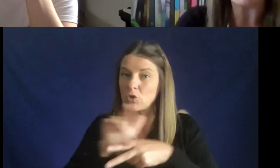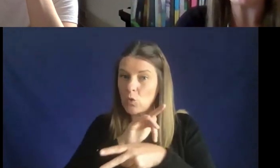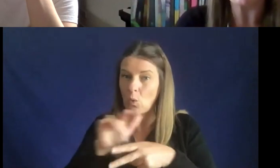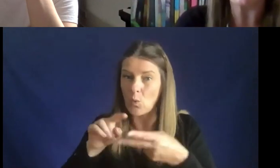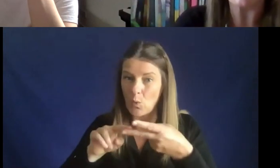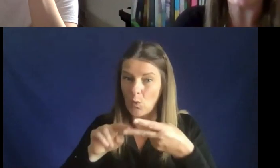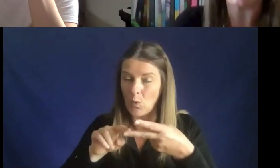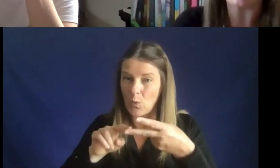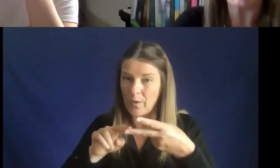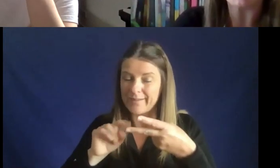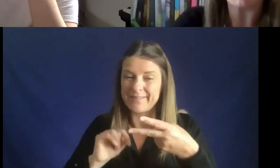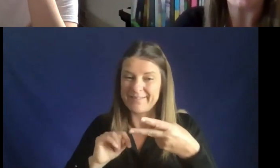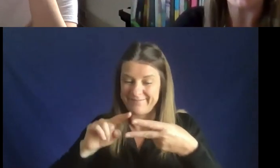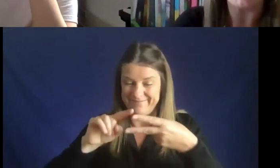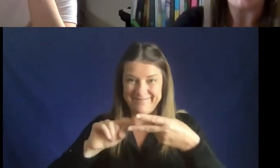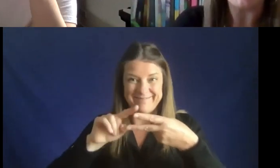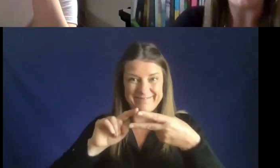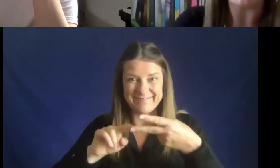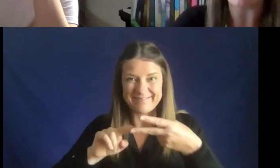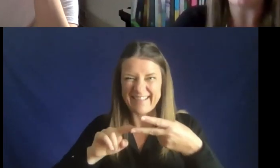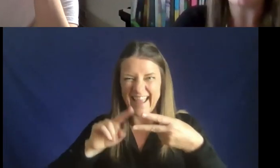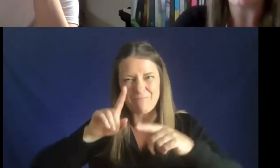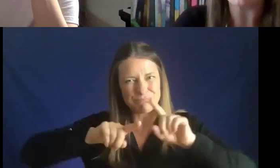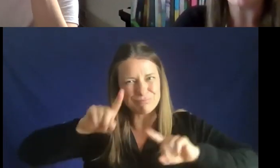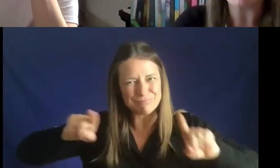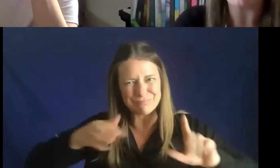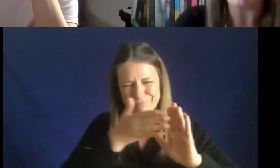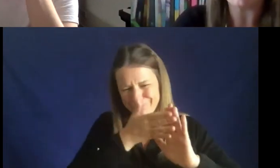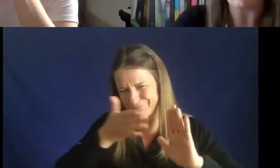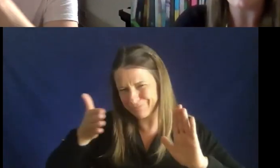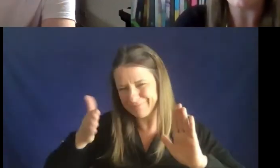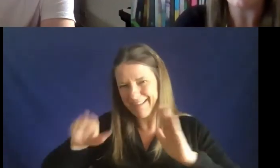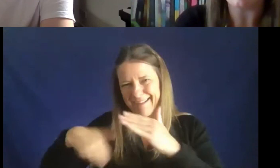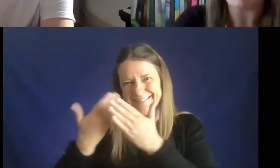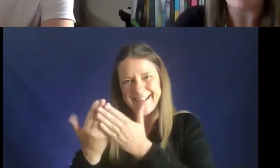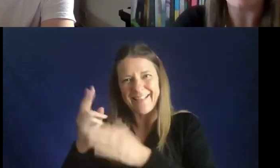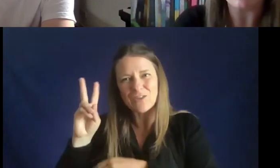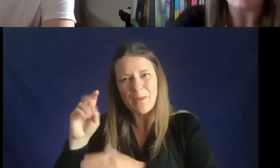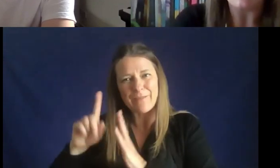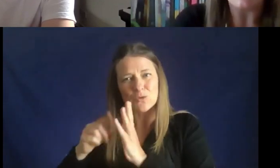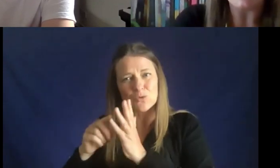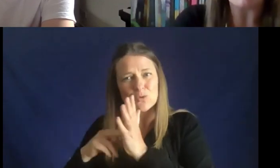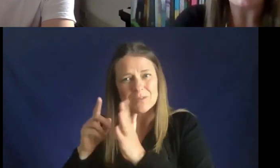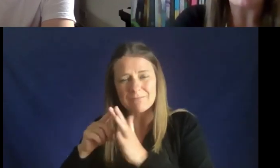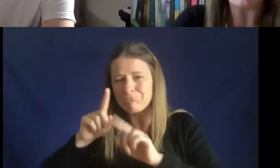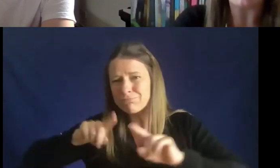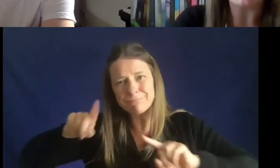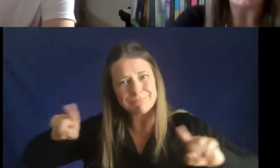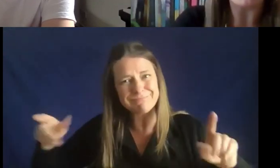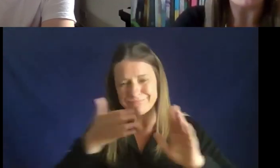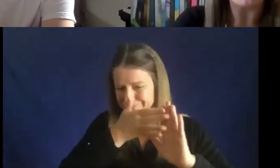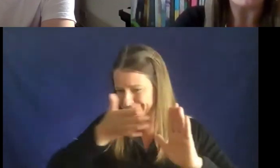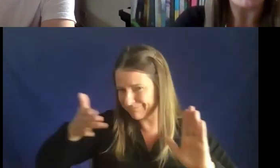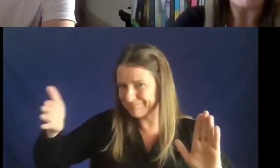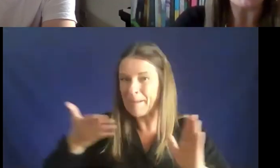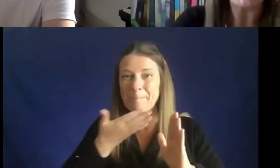whole bunch of other events until the 12th of June, including artist talks from other student artists as well. So